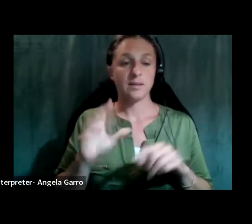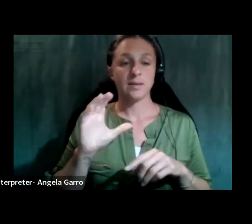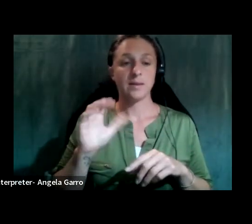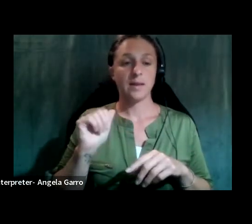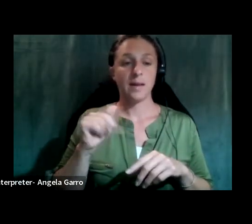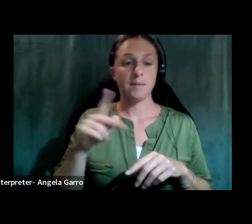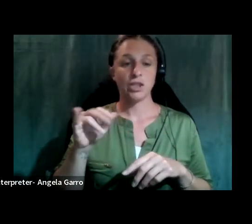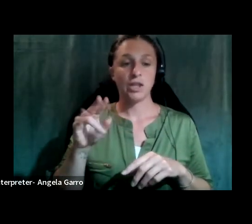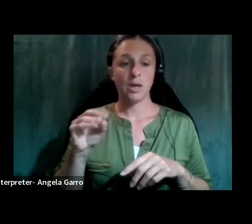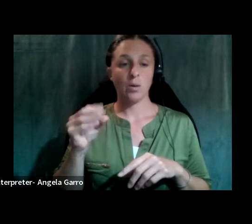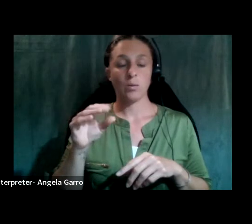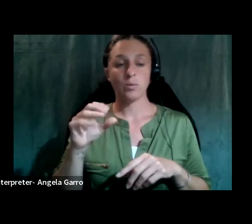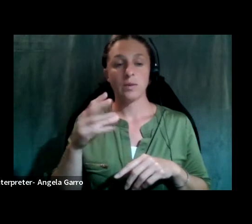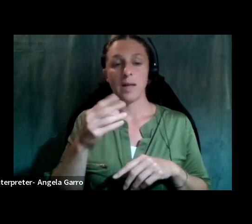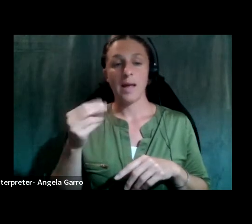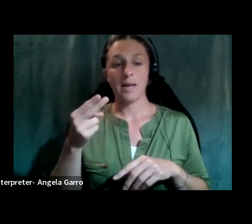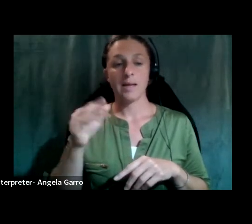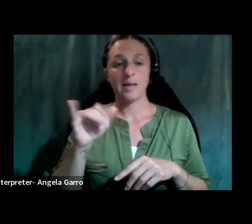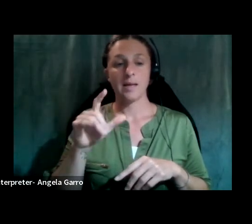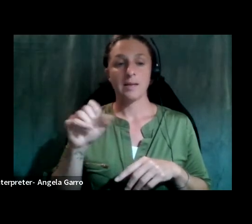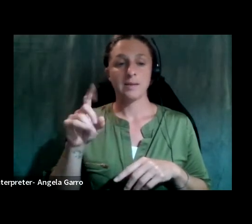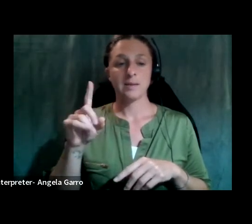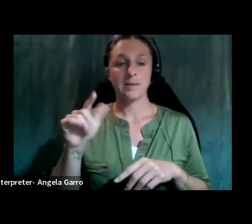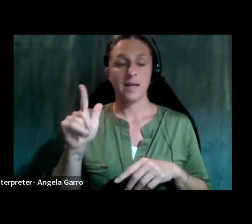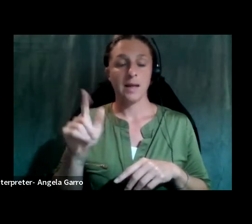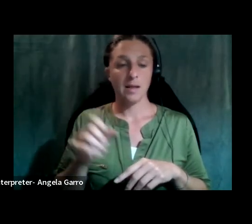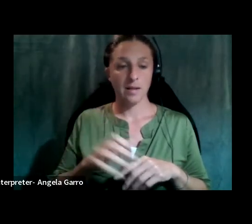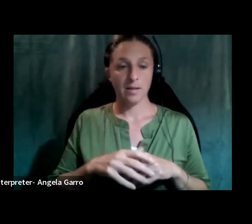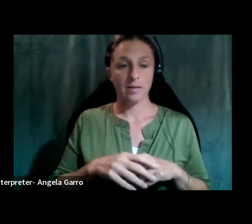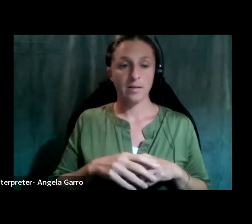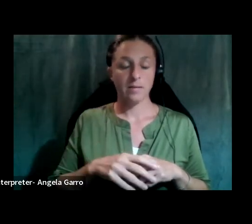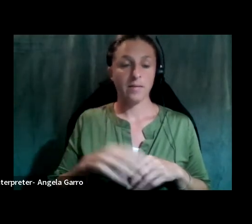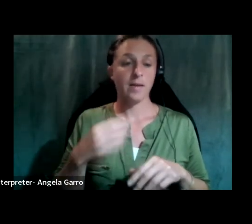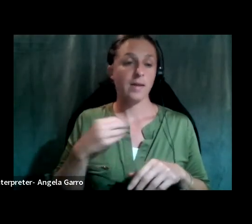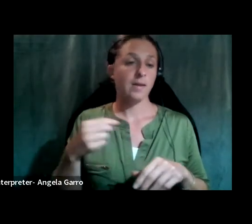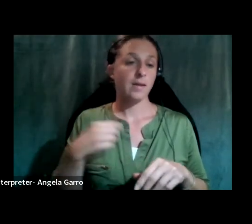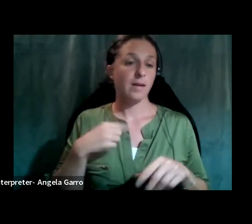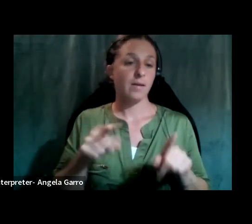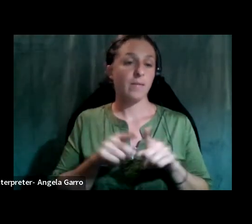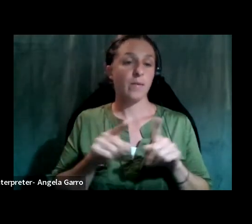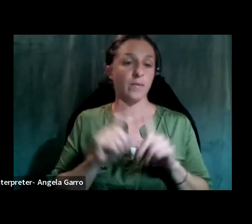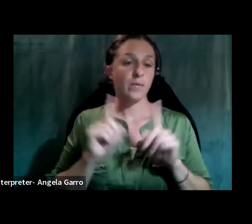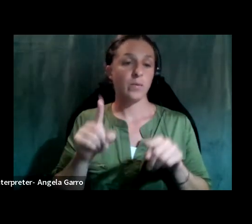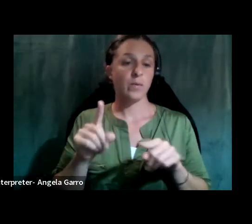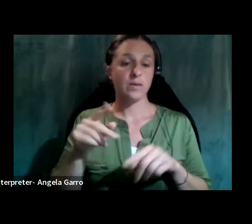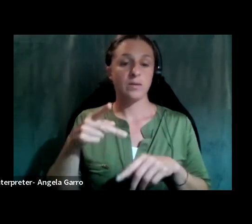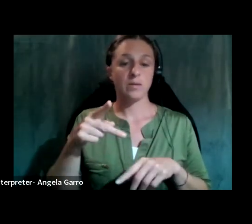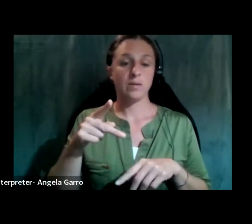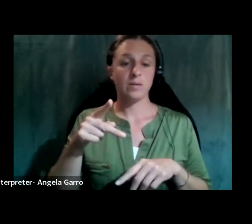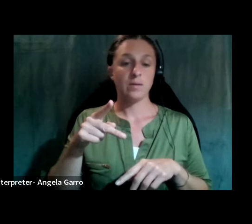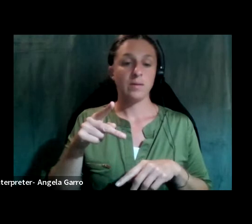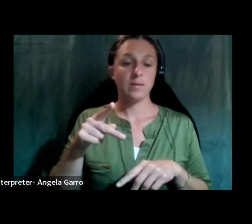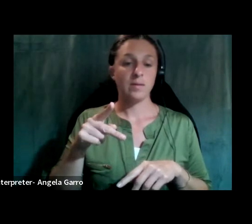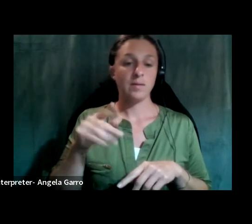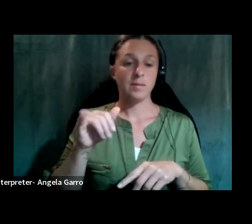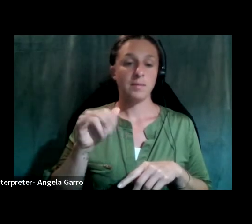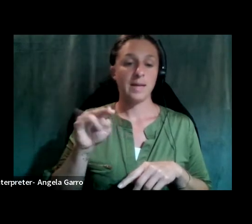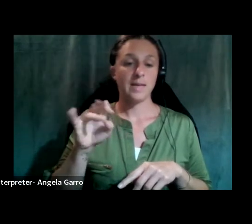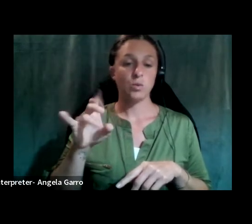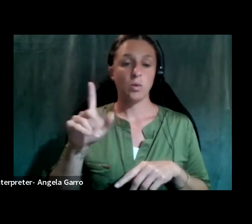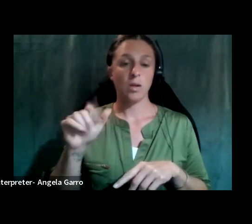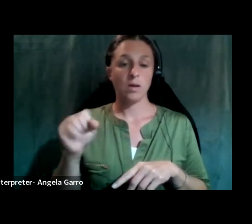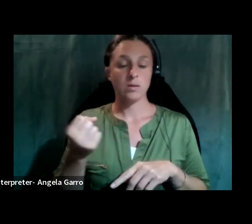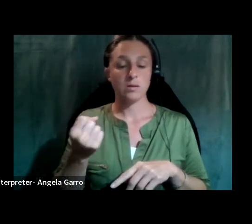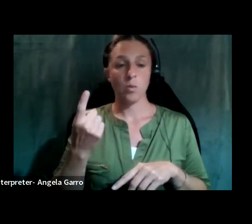Cavicino's, and I was able to go to Hillsdale. And I also attended Peninsula's. One of our family